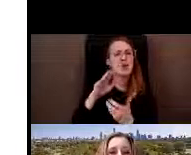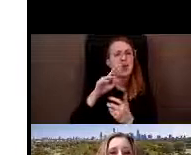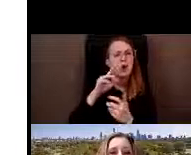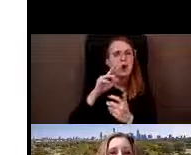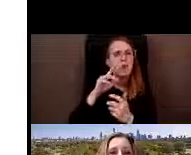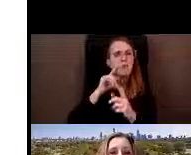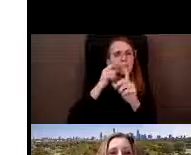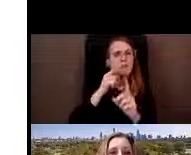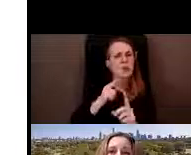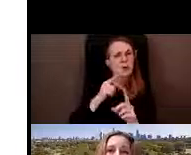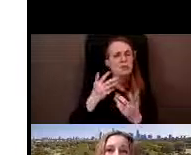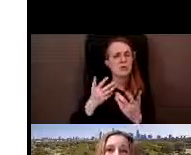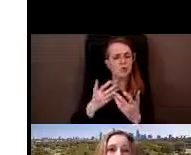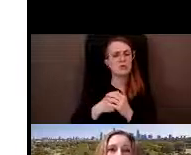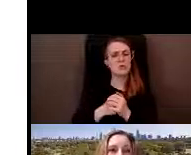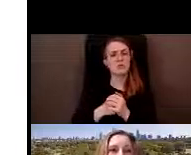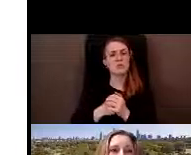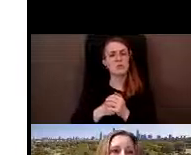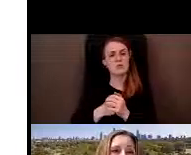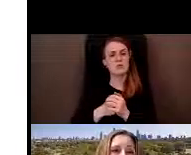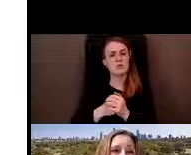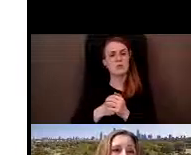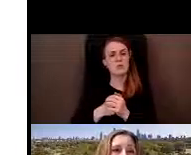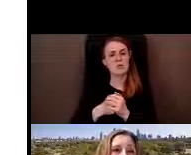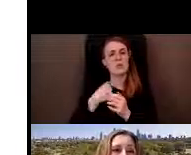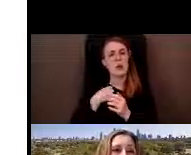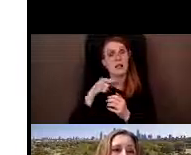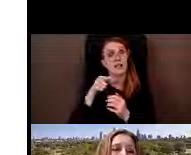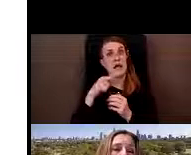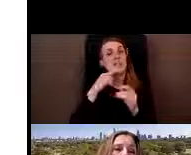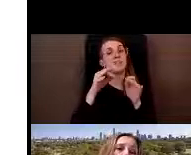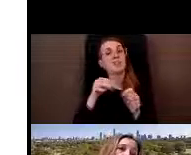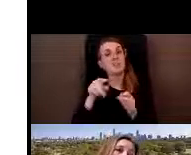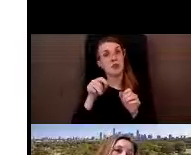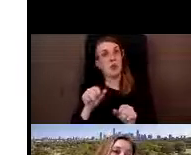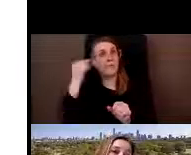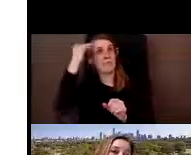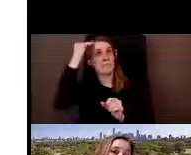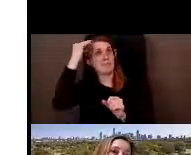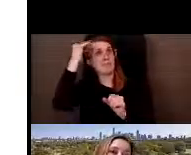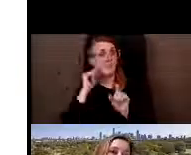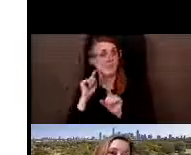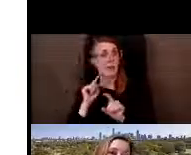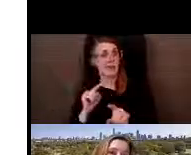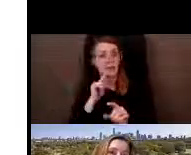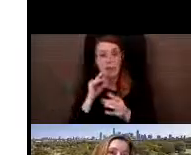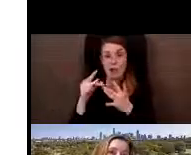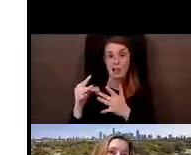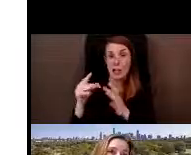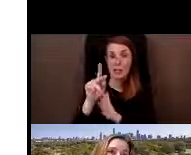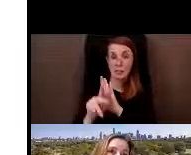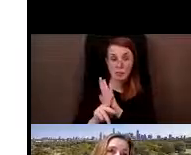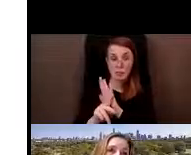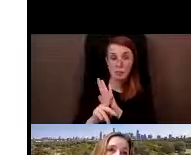So as you're thinking about that, you can answer. So for the guiding principles, we have guide future